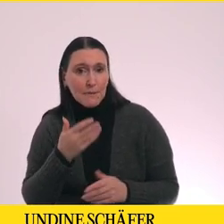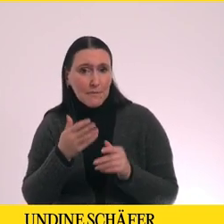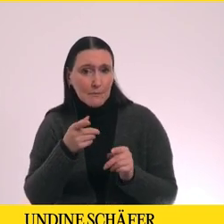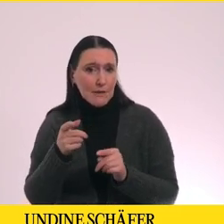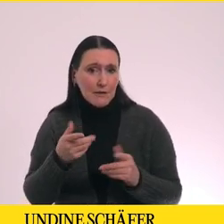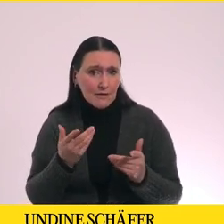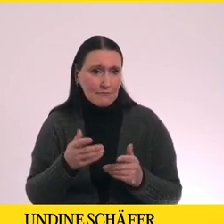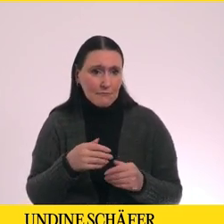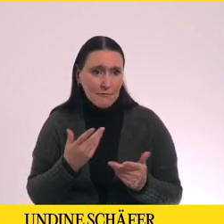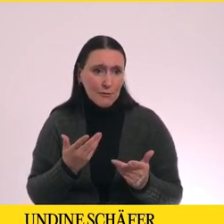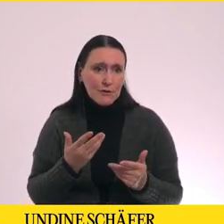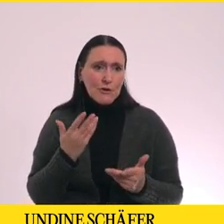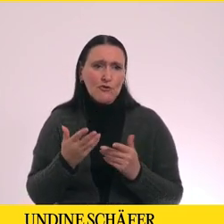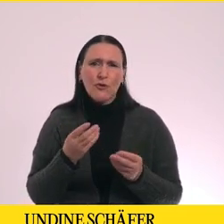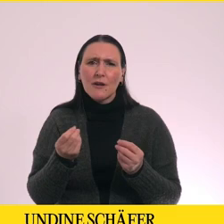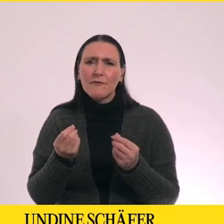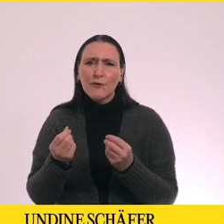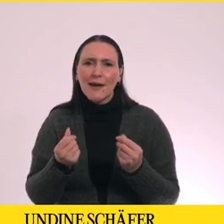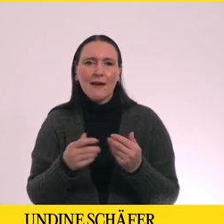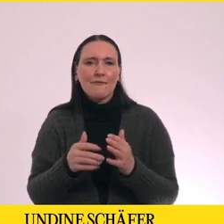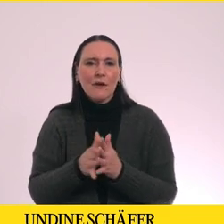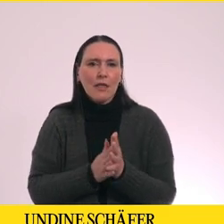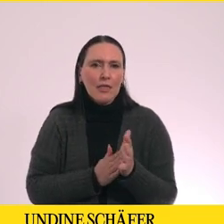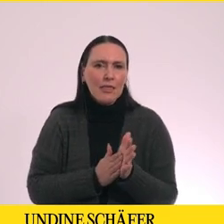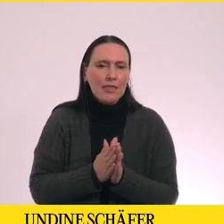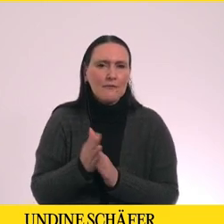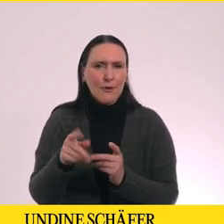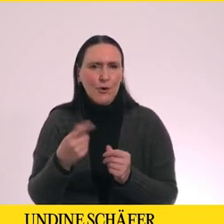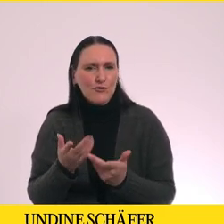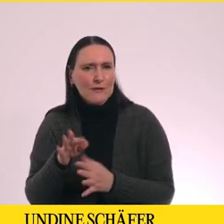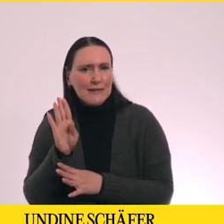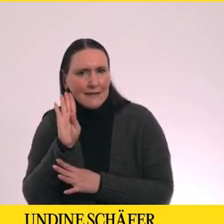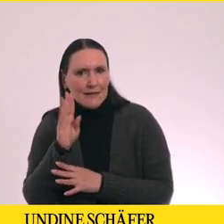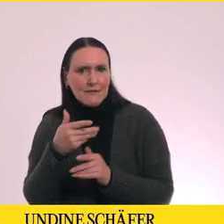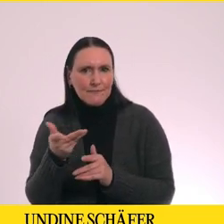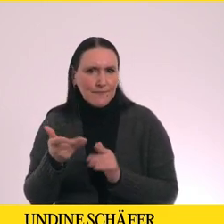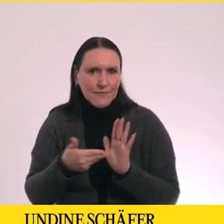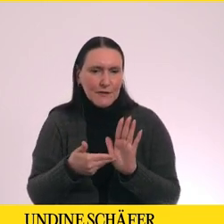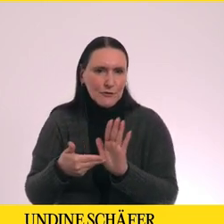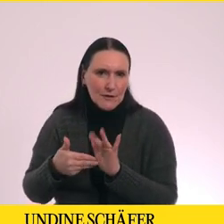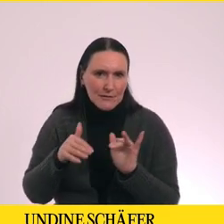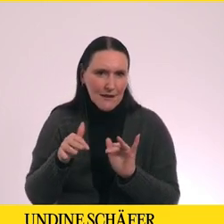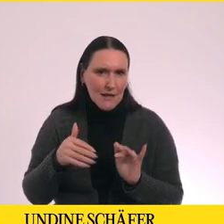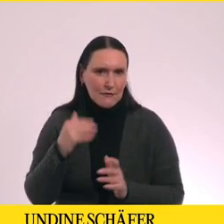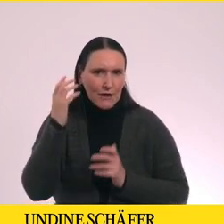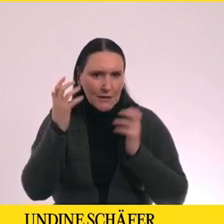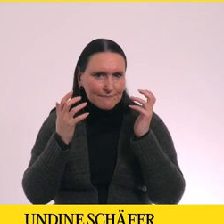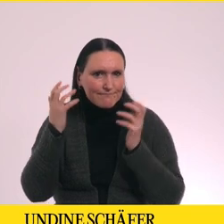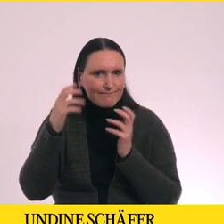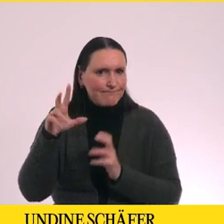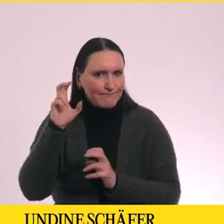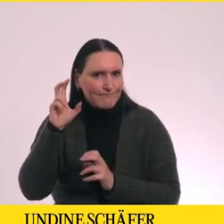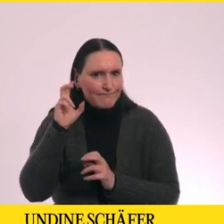the fingers, you know, so all the things that we can't represent, and perhaps looking at pleasure in your work